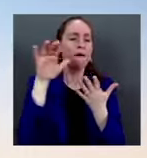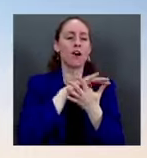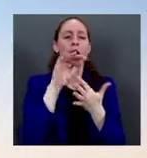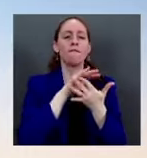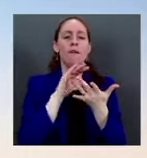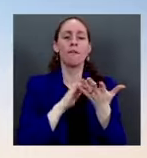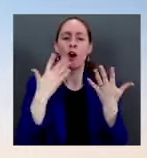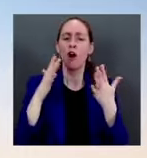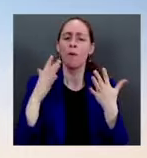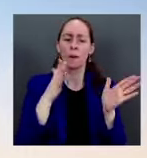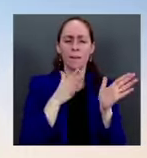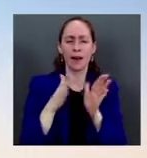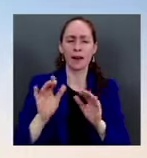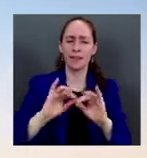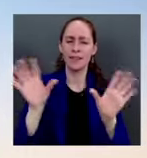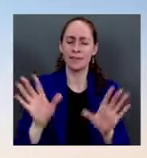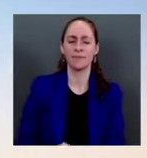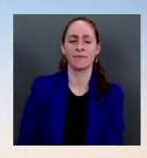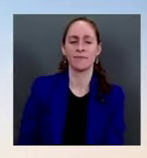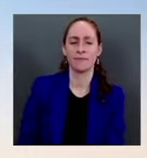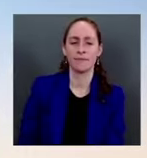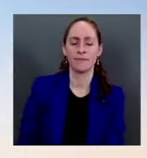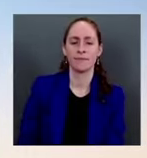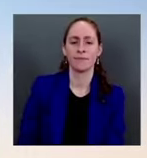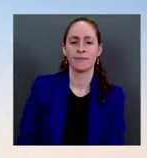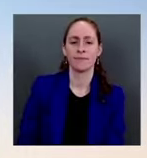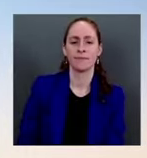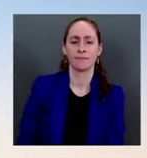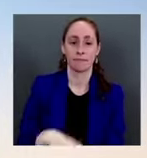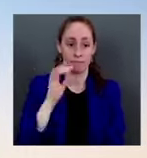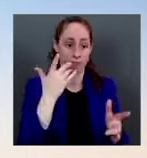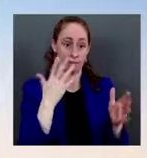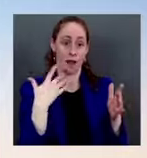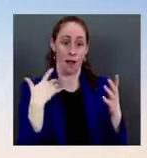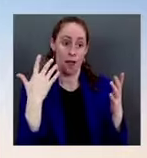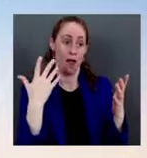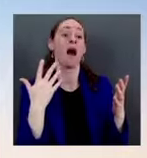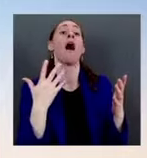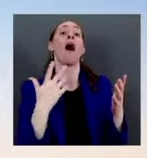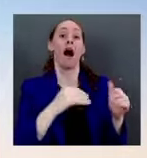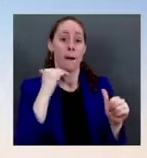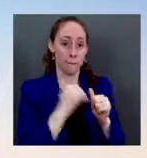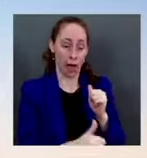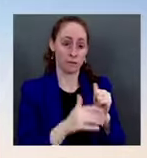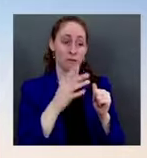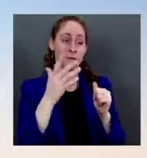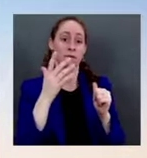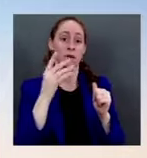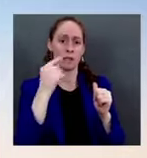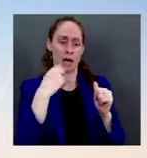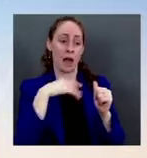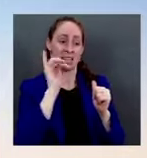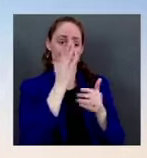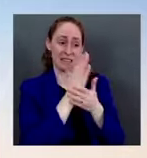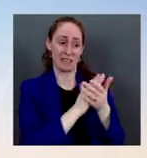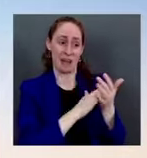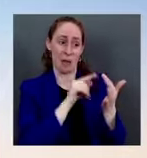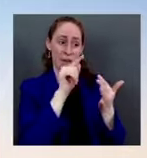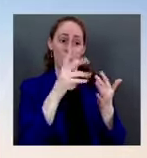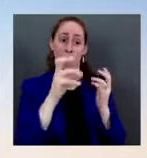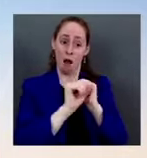his intention of paying for that. Beyond that, I would note that there's been a lot of negotiations leading up to this point. There will be more negotiations, no